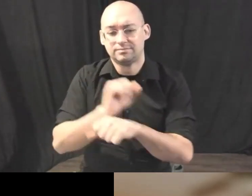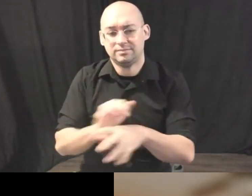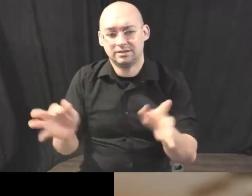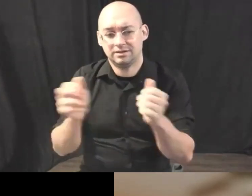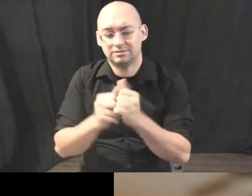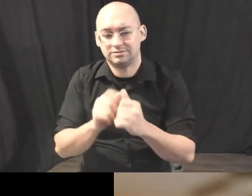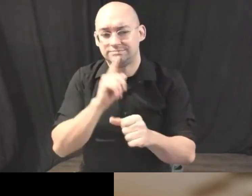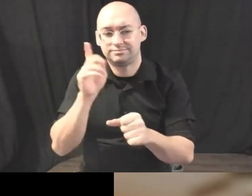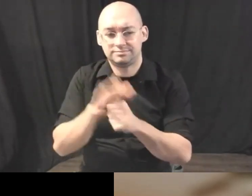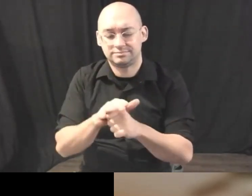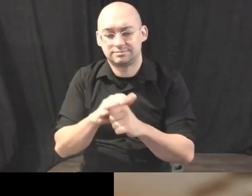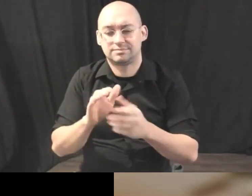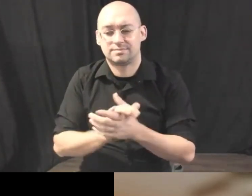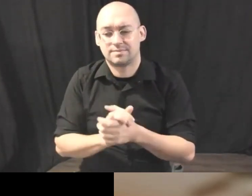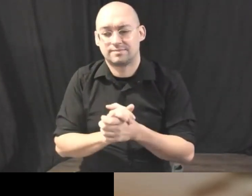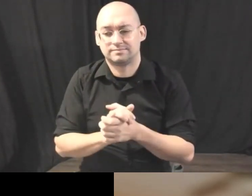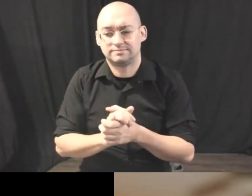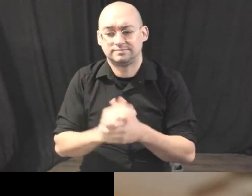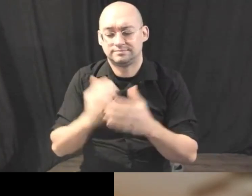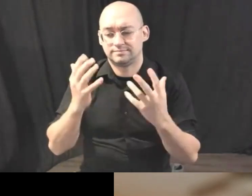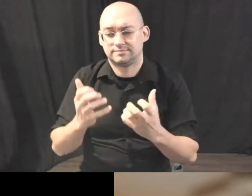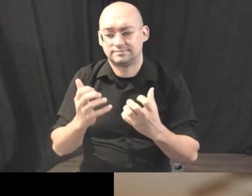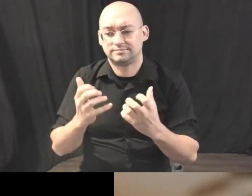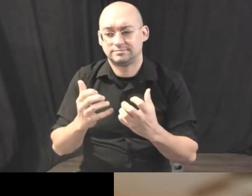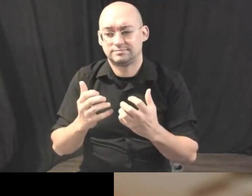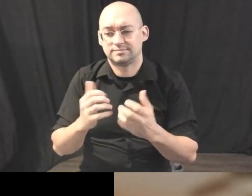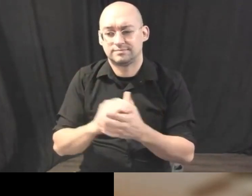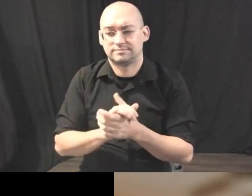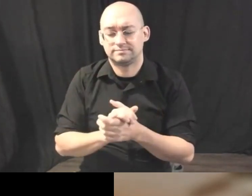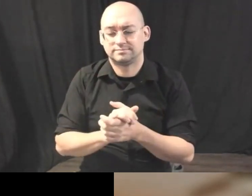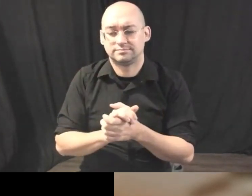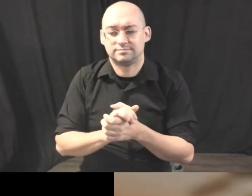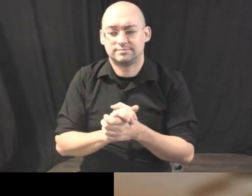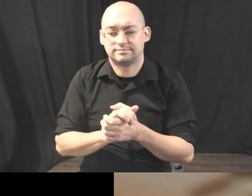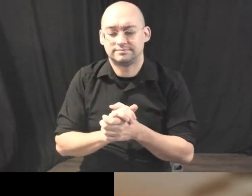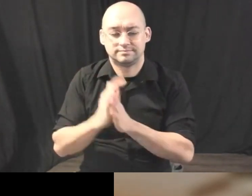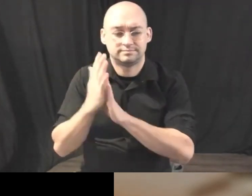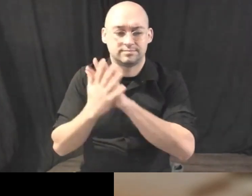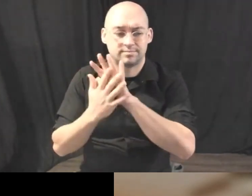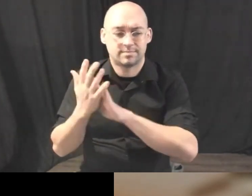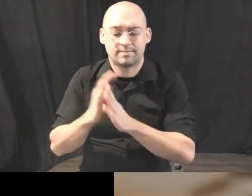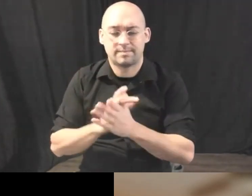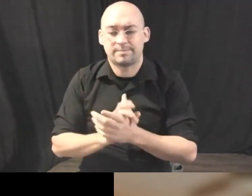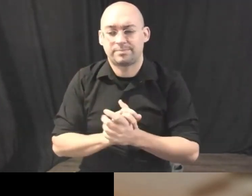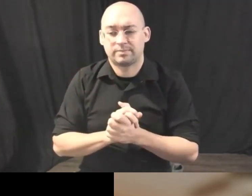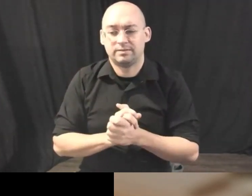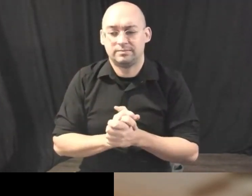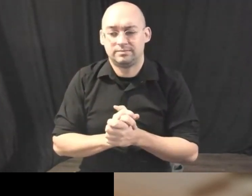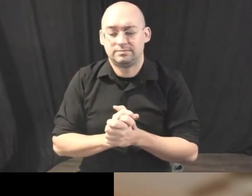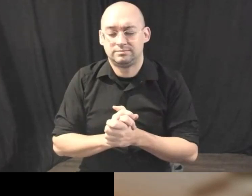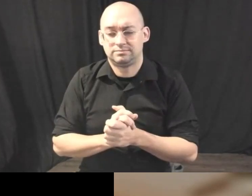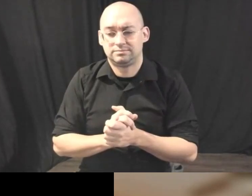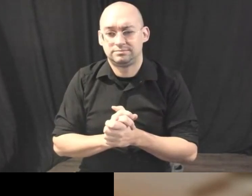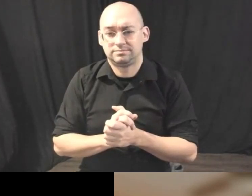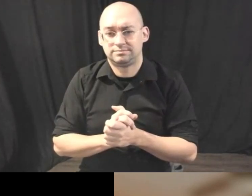commitment, I just want to applaud Dr. Trey. And a second, I'd say the folks, the ombuds down there, Molly